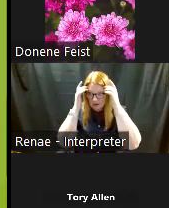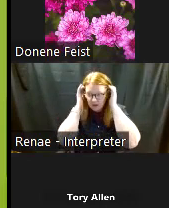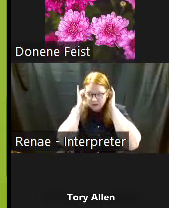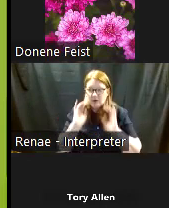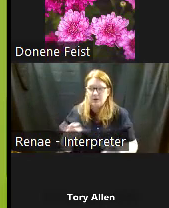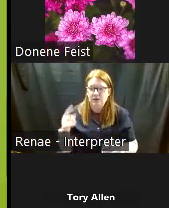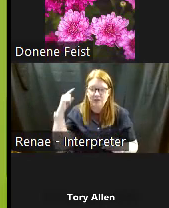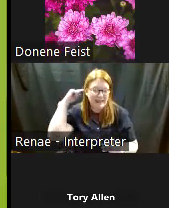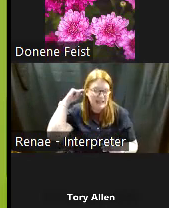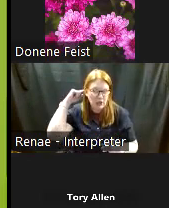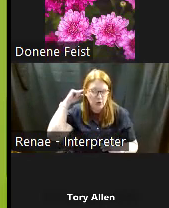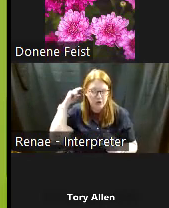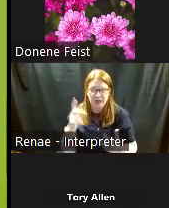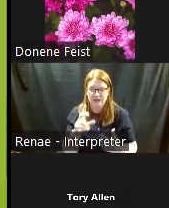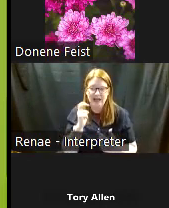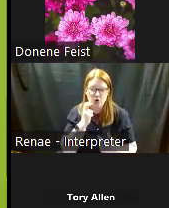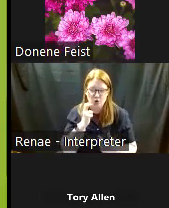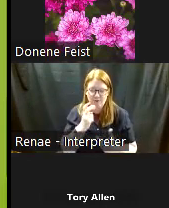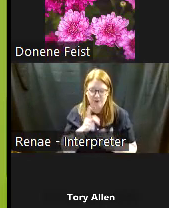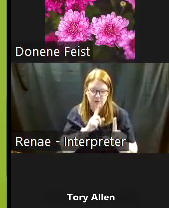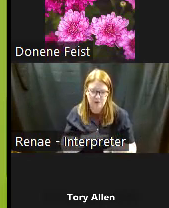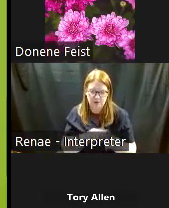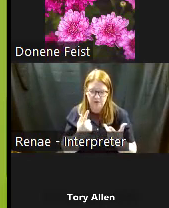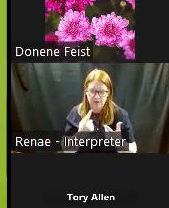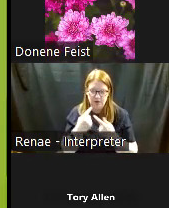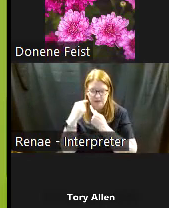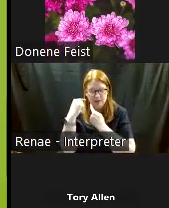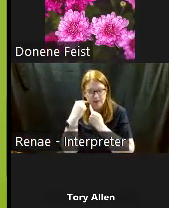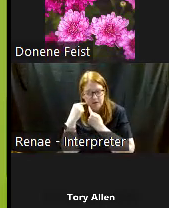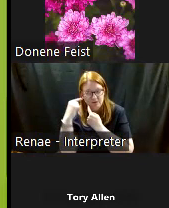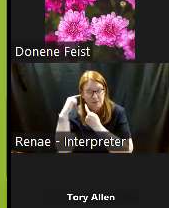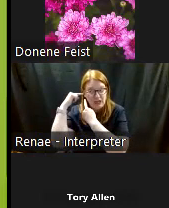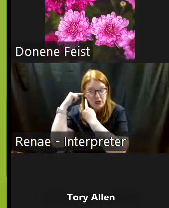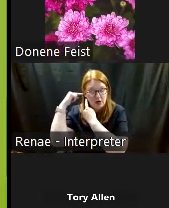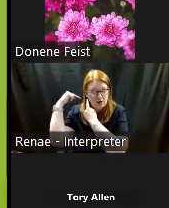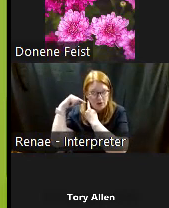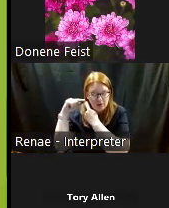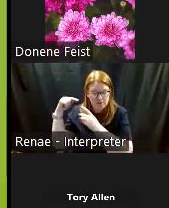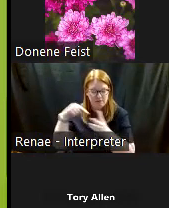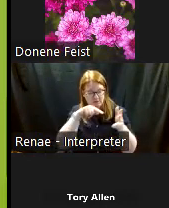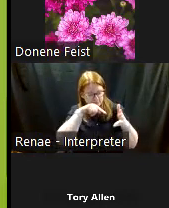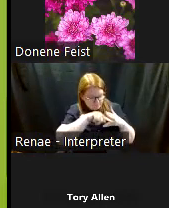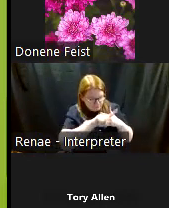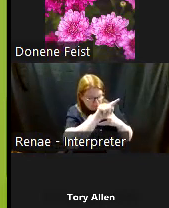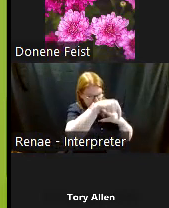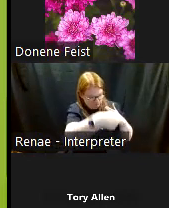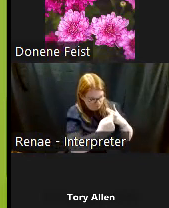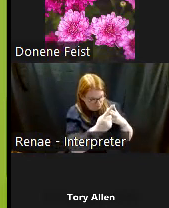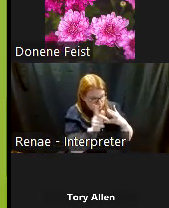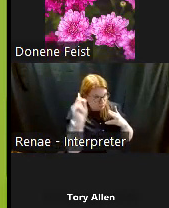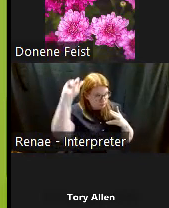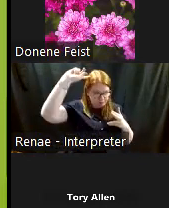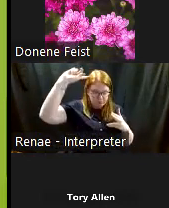the hearing nerve is responding and reacting to sound as it's traveling along the path from the ear, the cochlea, on up into the